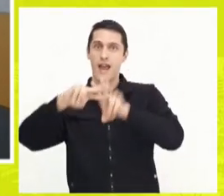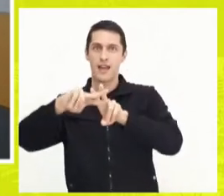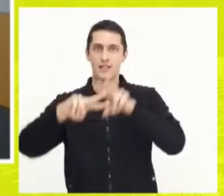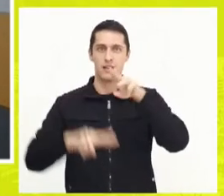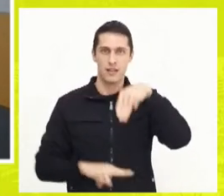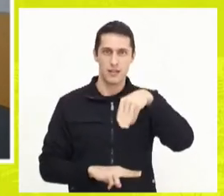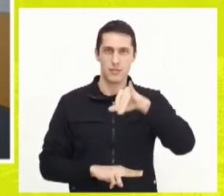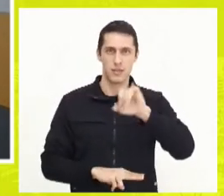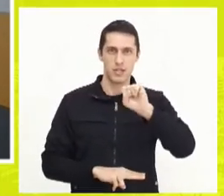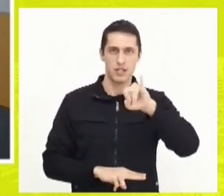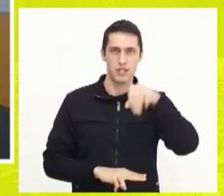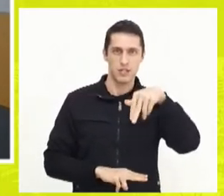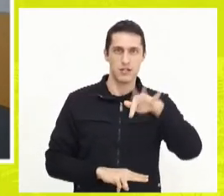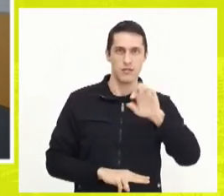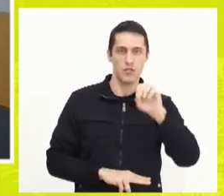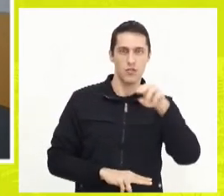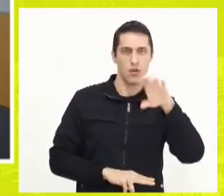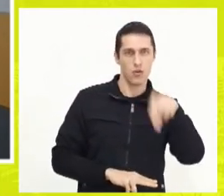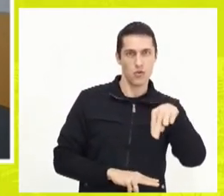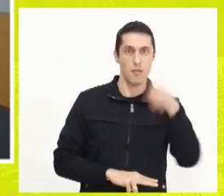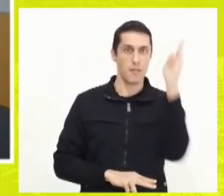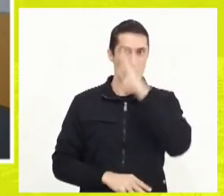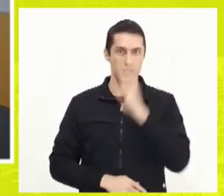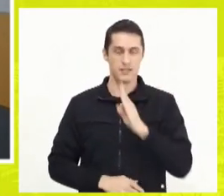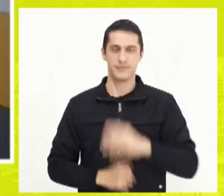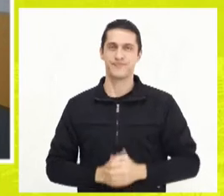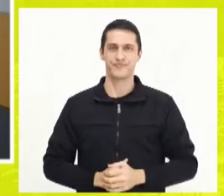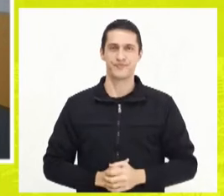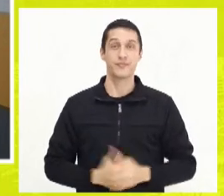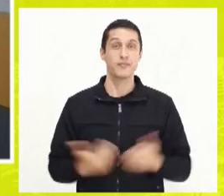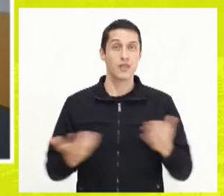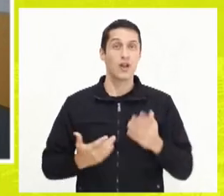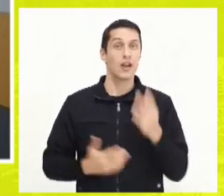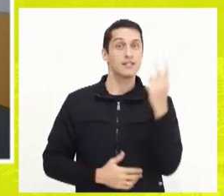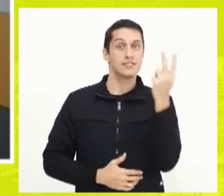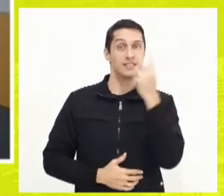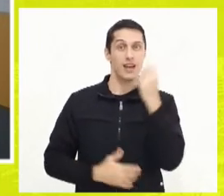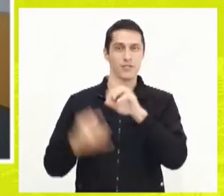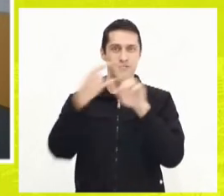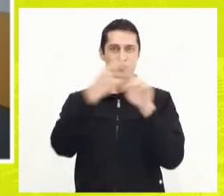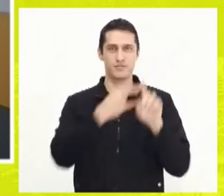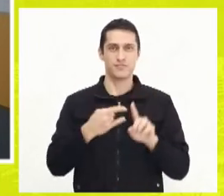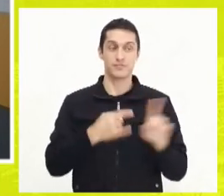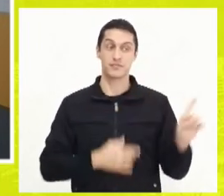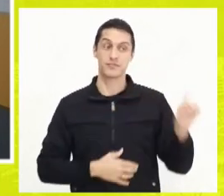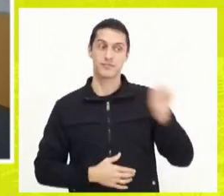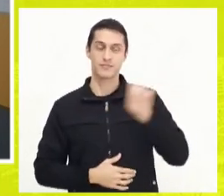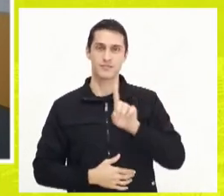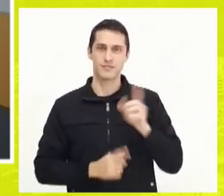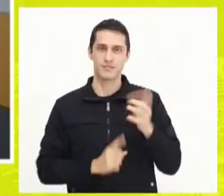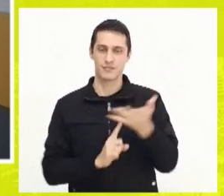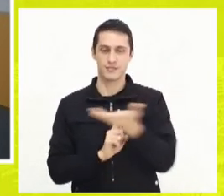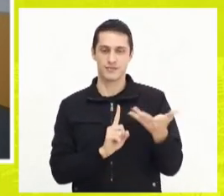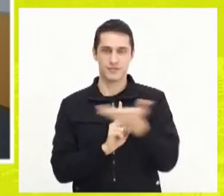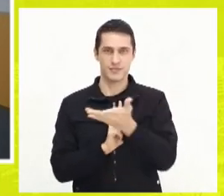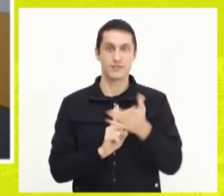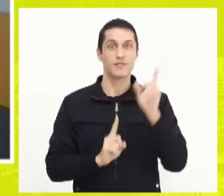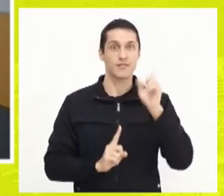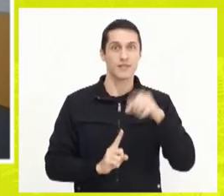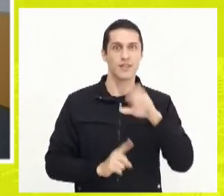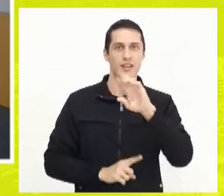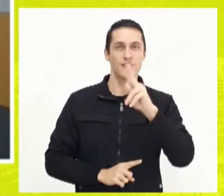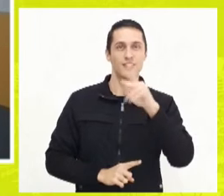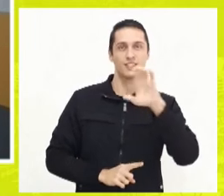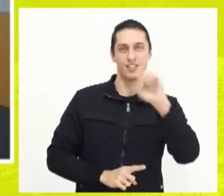the hashtag miss inficon brazil presenting our second panel figure he is